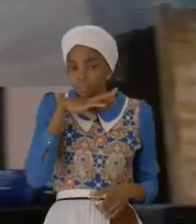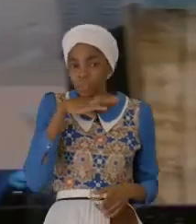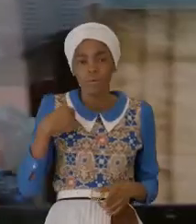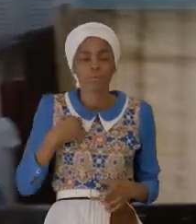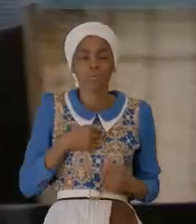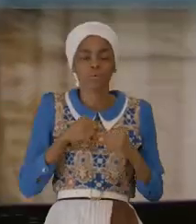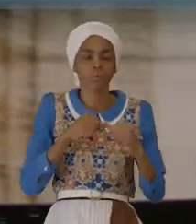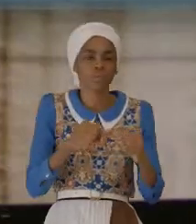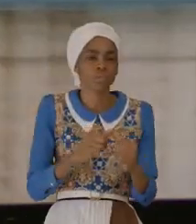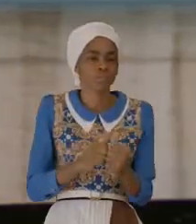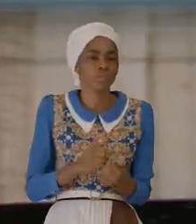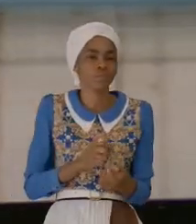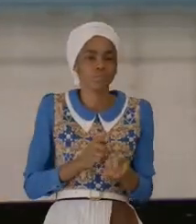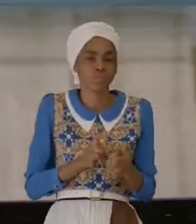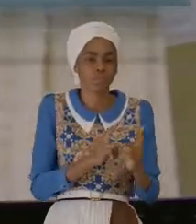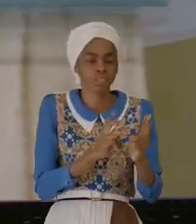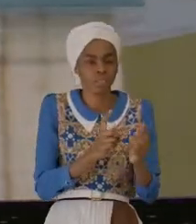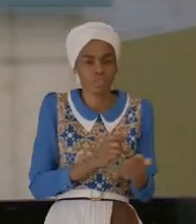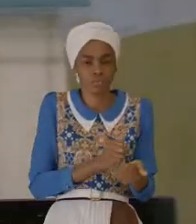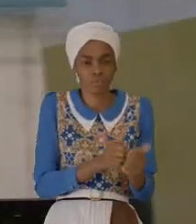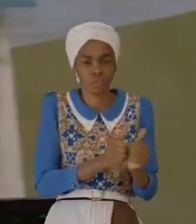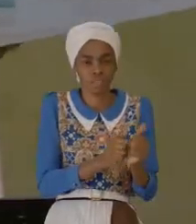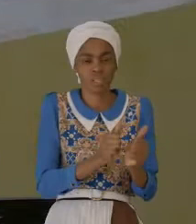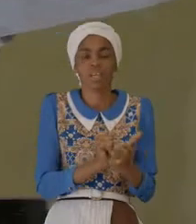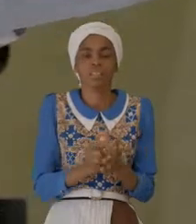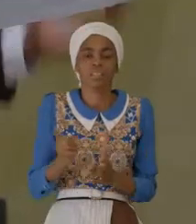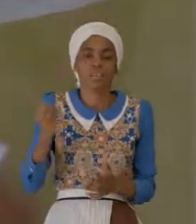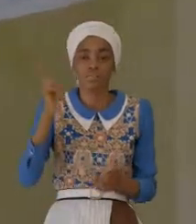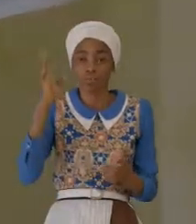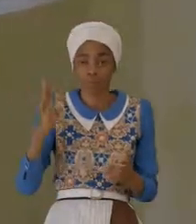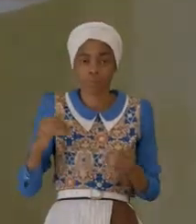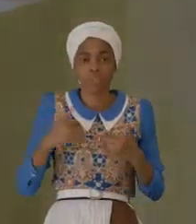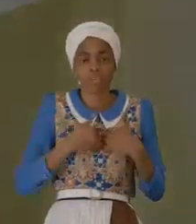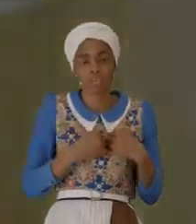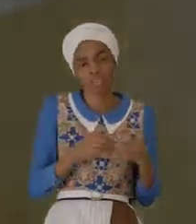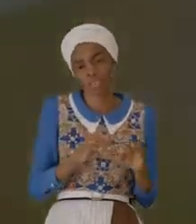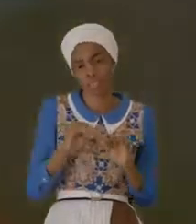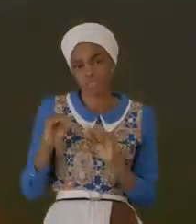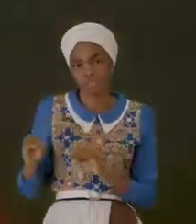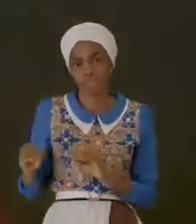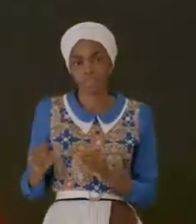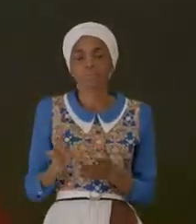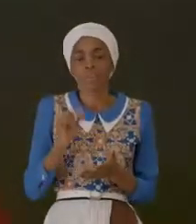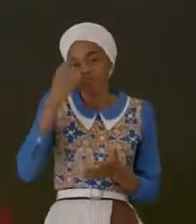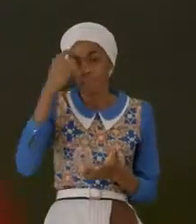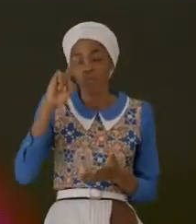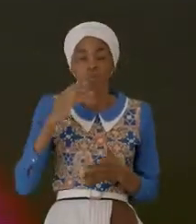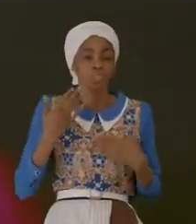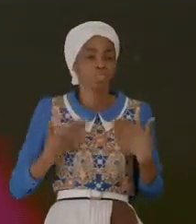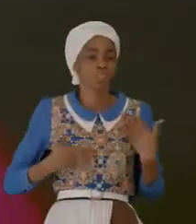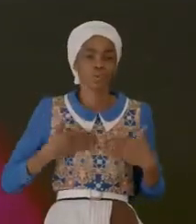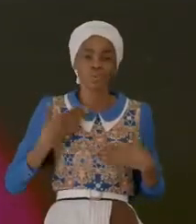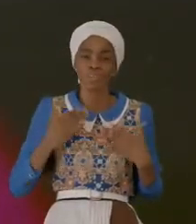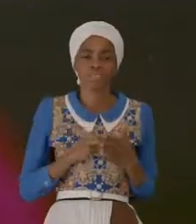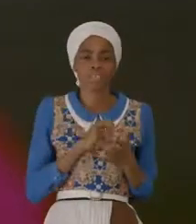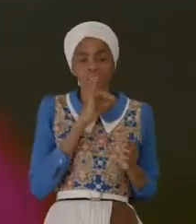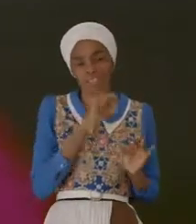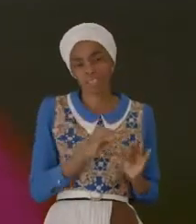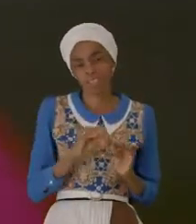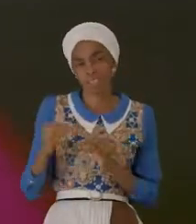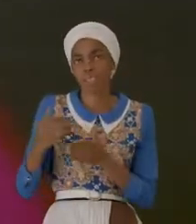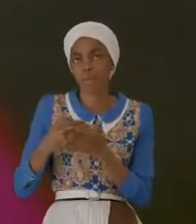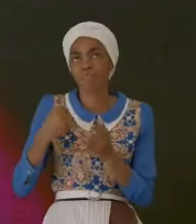that he has said it says for the joy that was set before him he